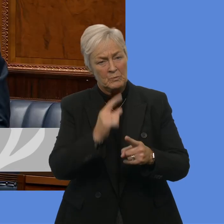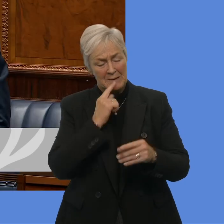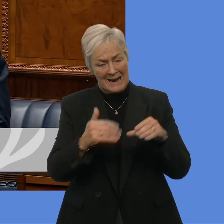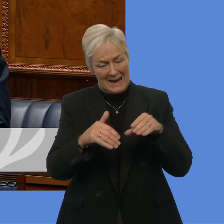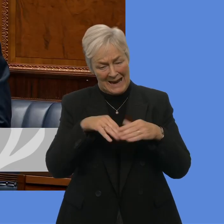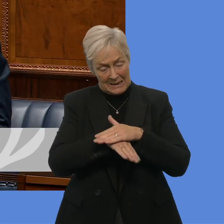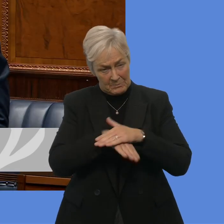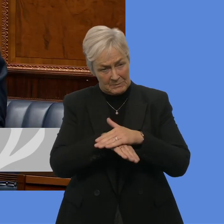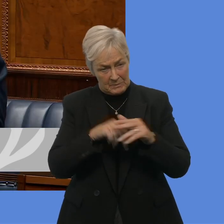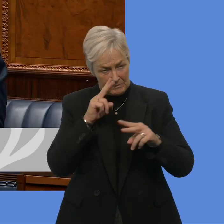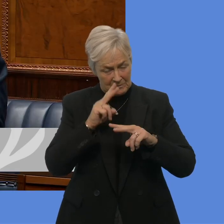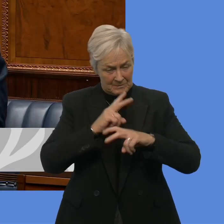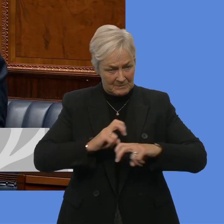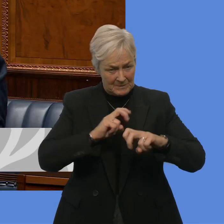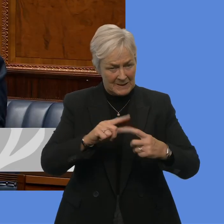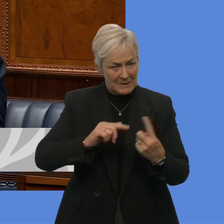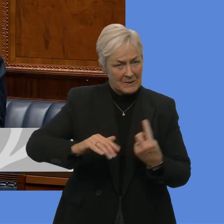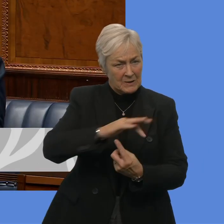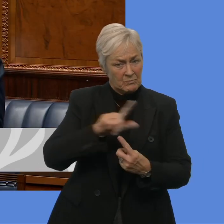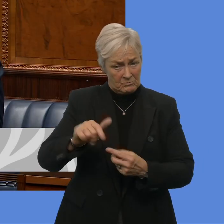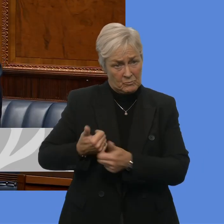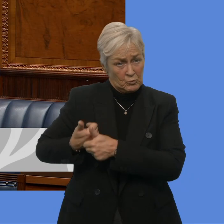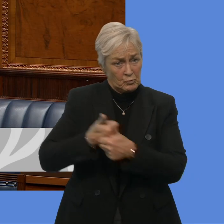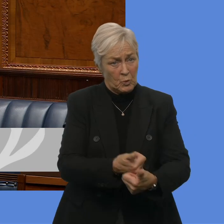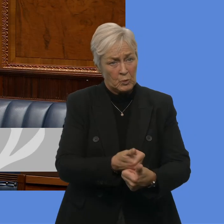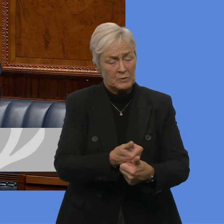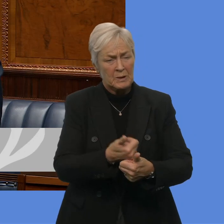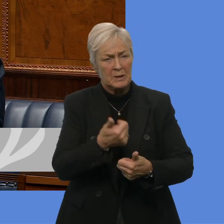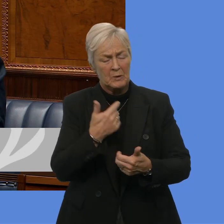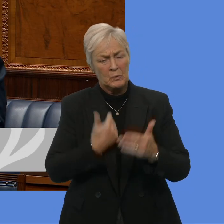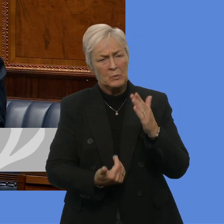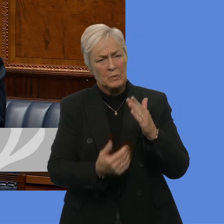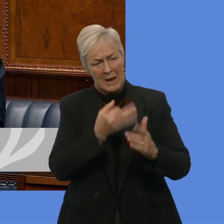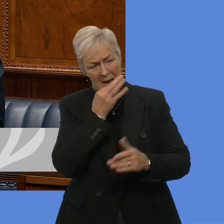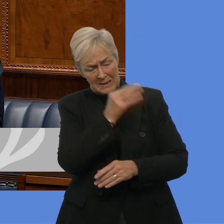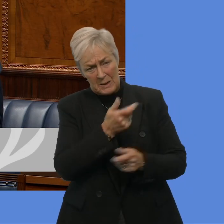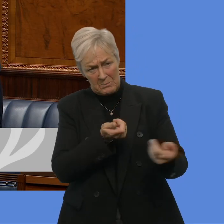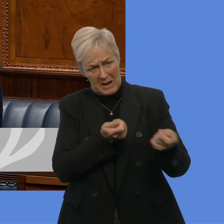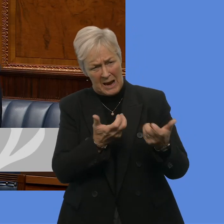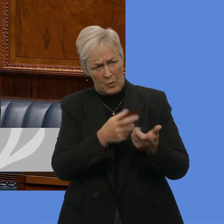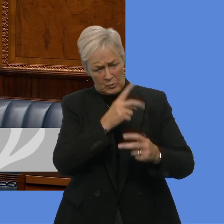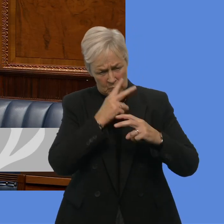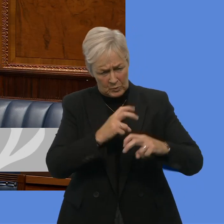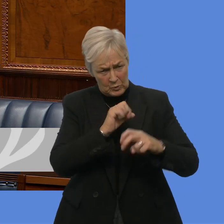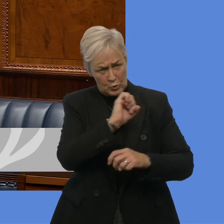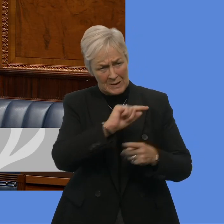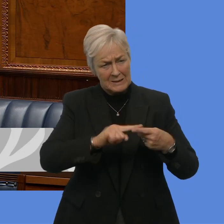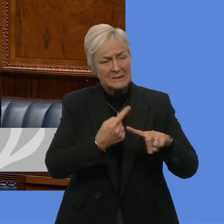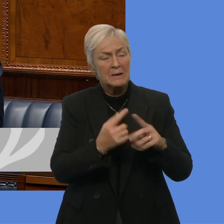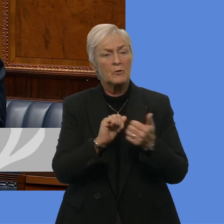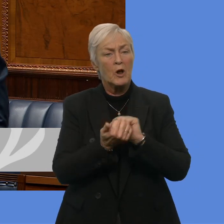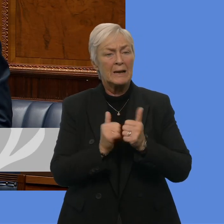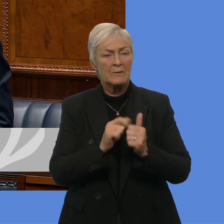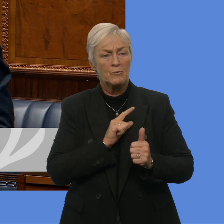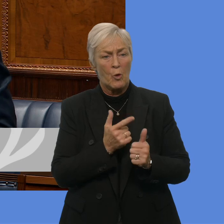environmental protection agency, which the Assembly supported. Have you, Minister, scoped the support of your Executive College for such